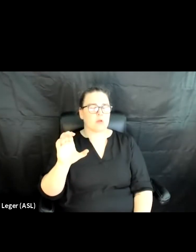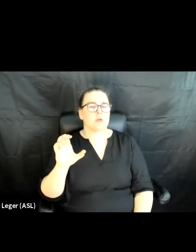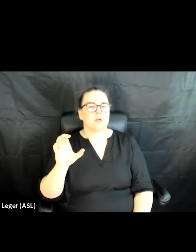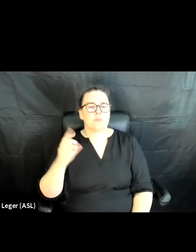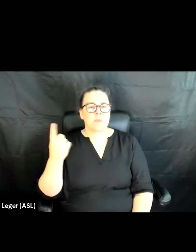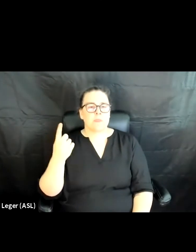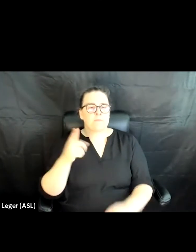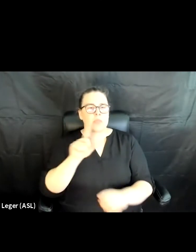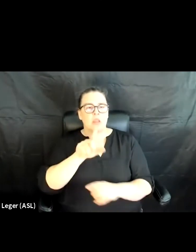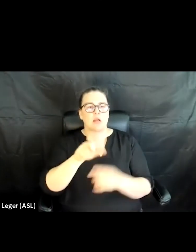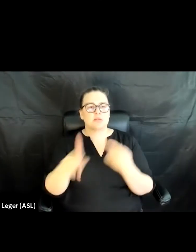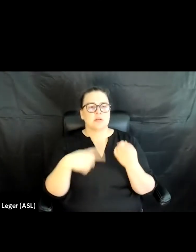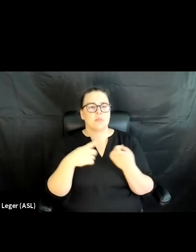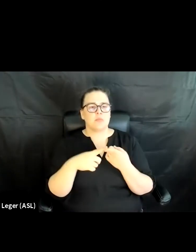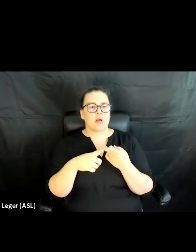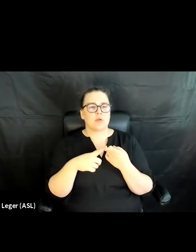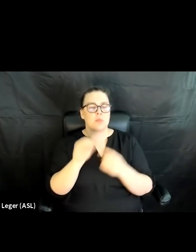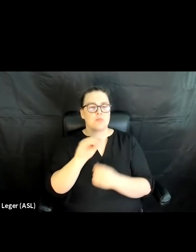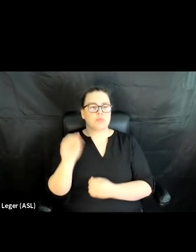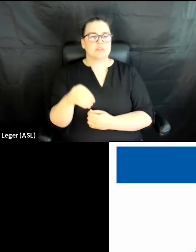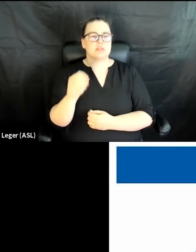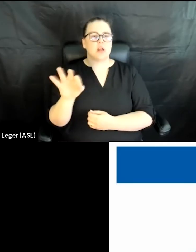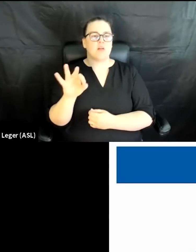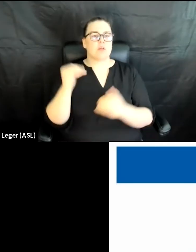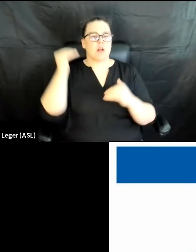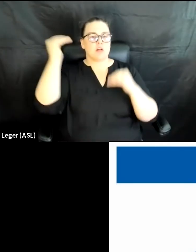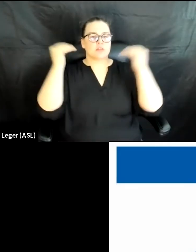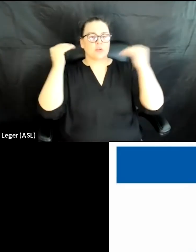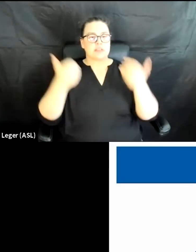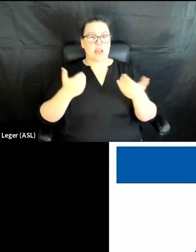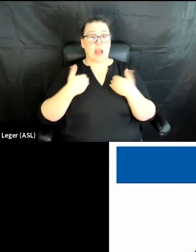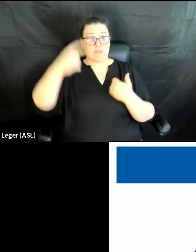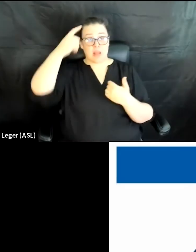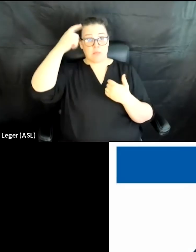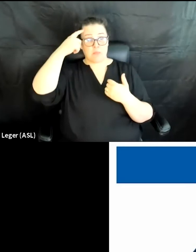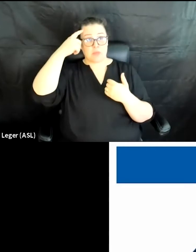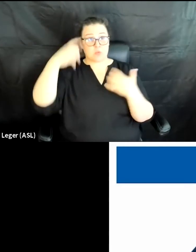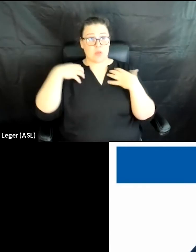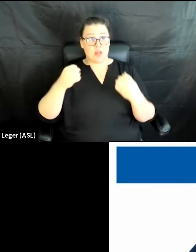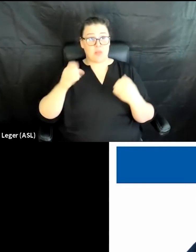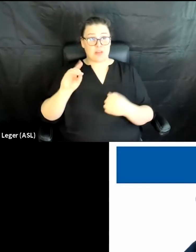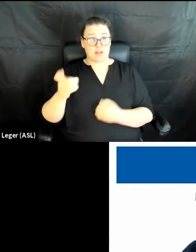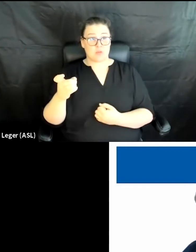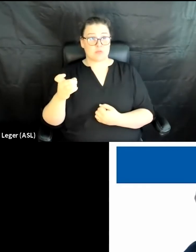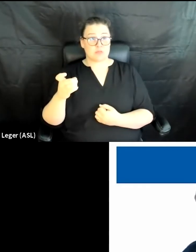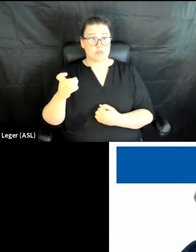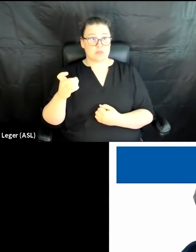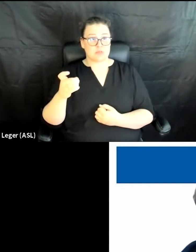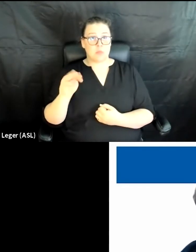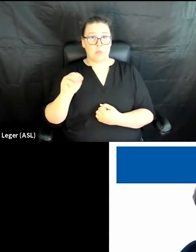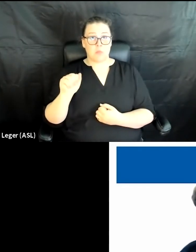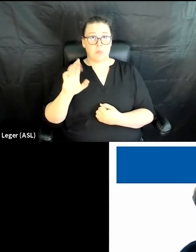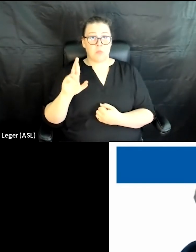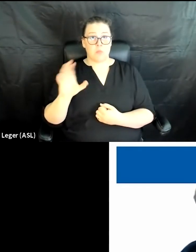Somebody was asking about the percentage of adults that have a mental health diagnosis. Mark, if you're still with